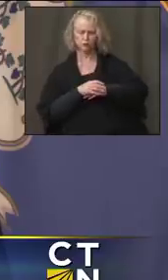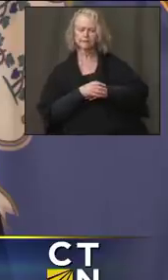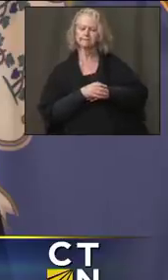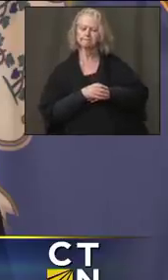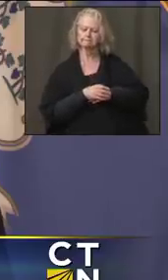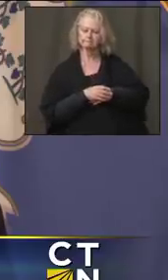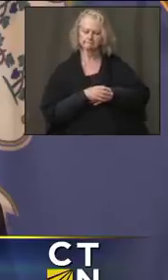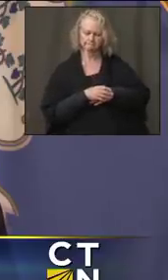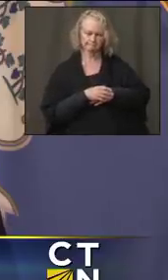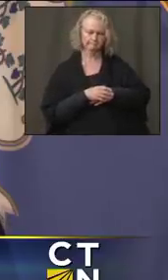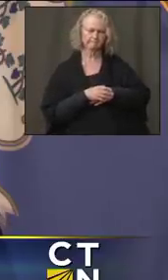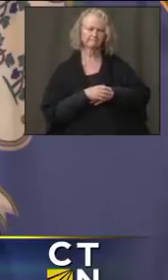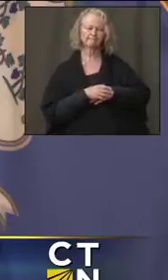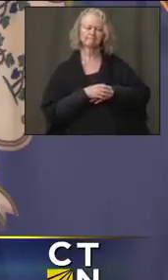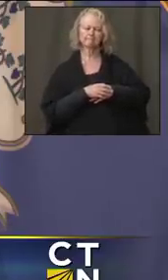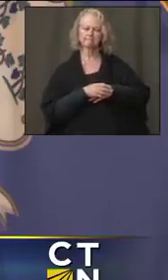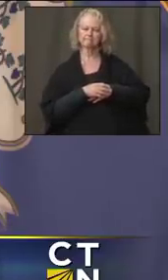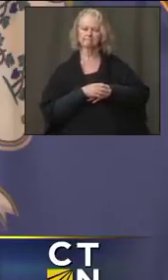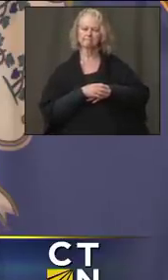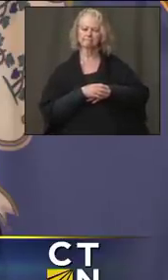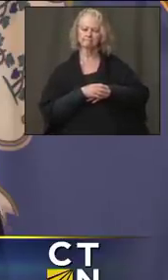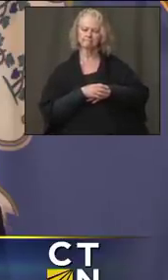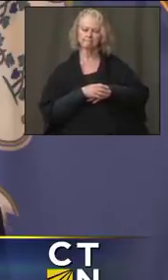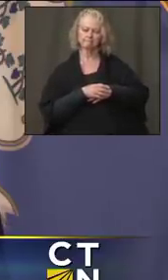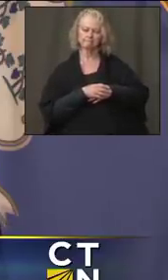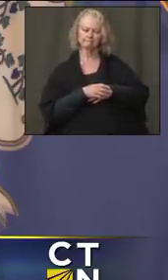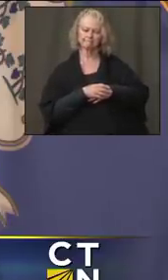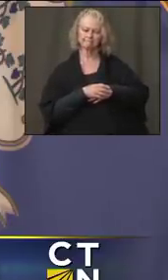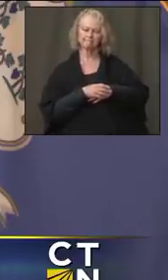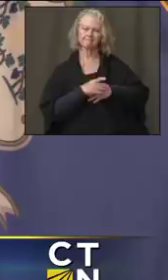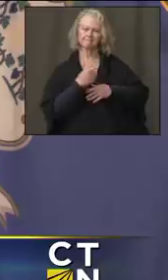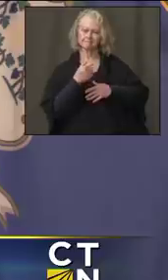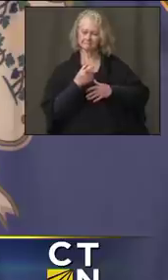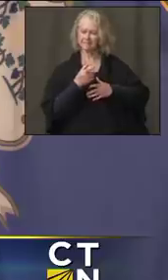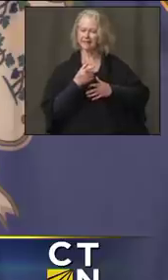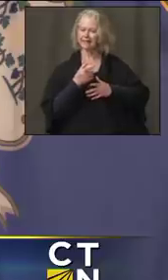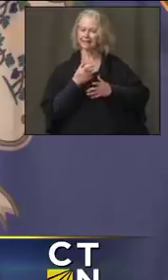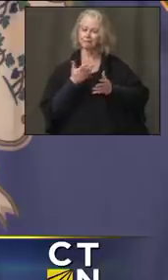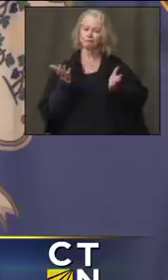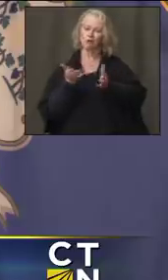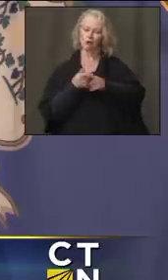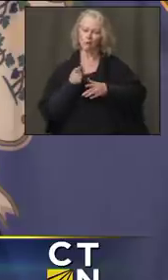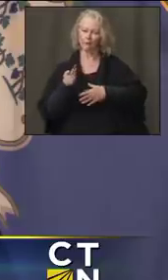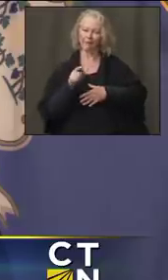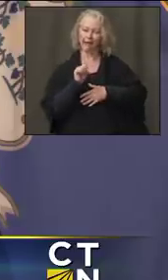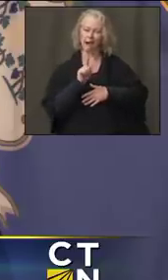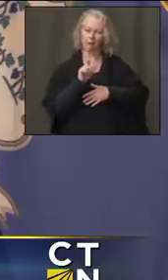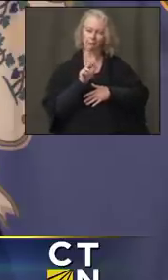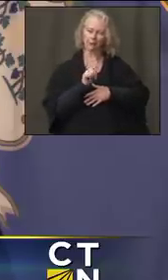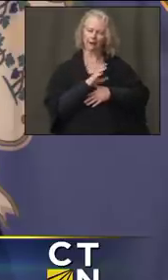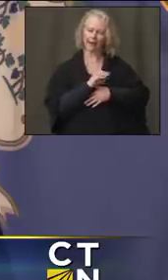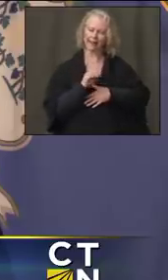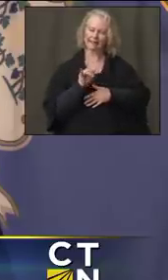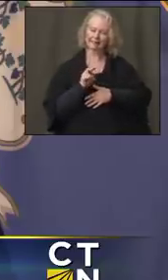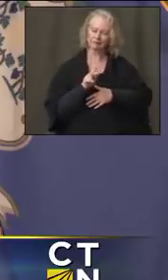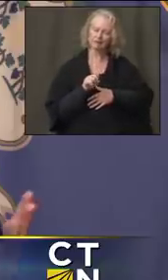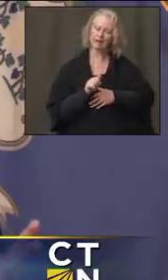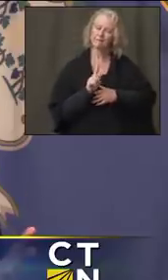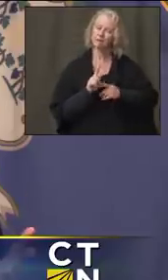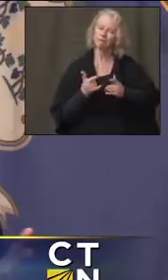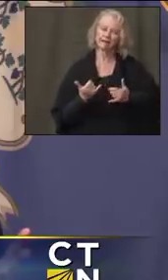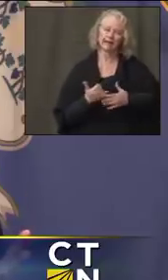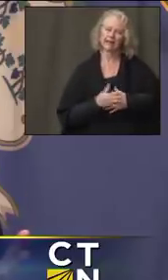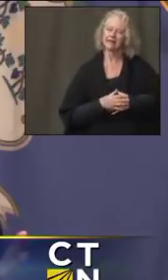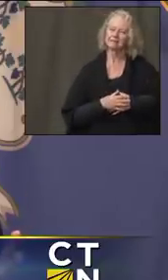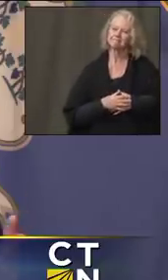I sent them right over to you, Albert and Indra. But look, right now we